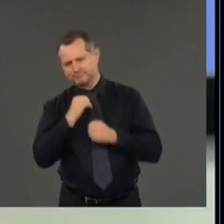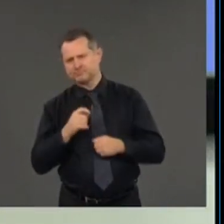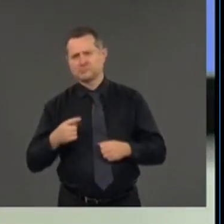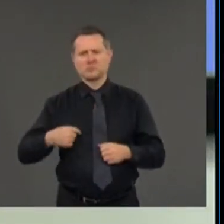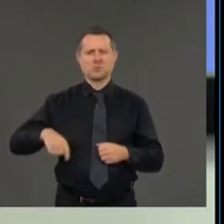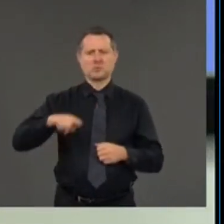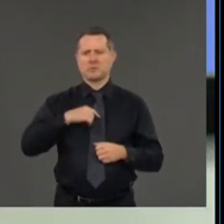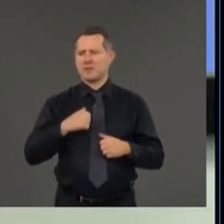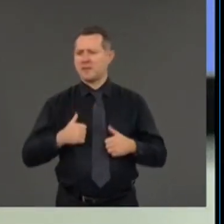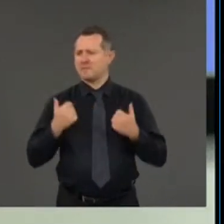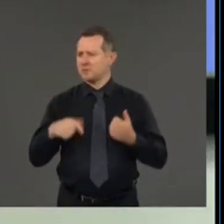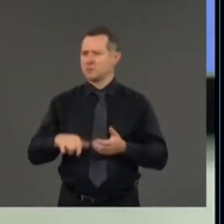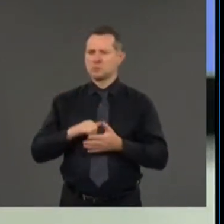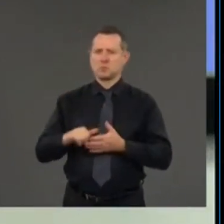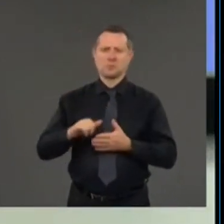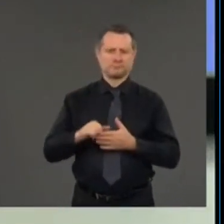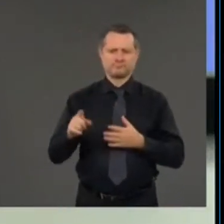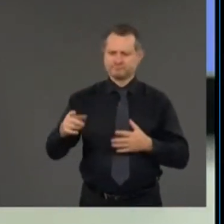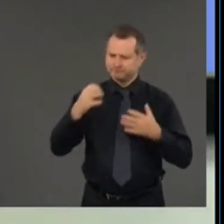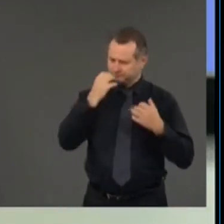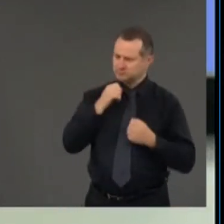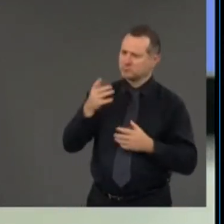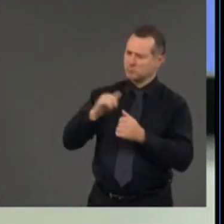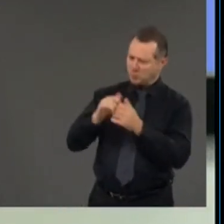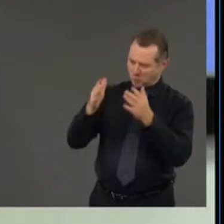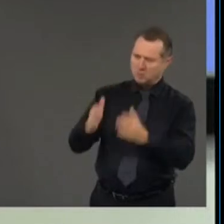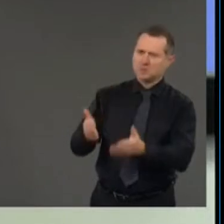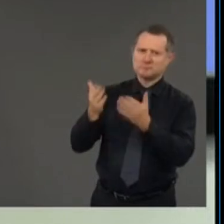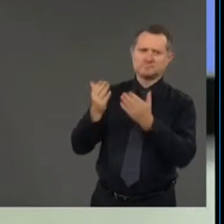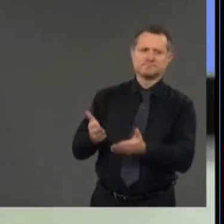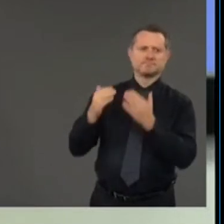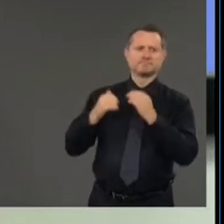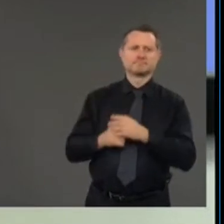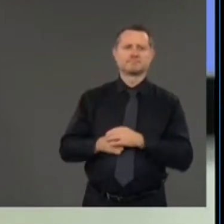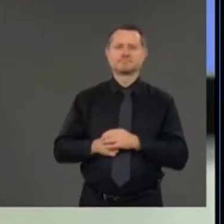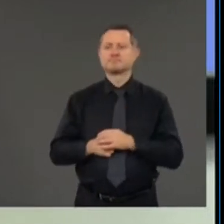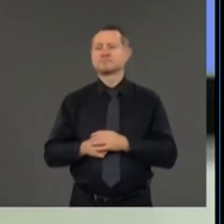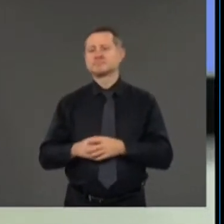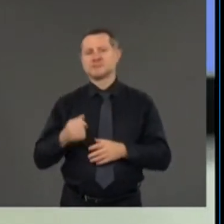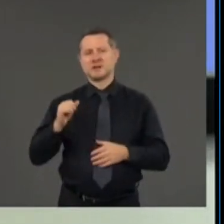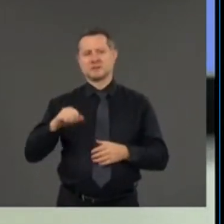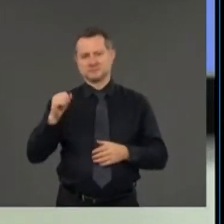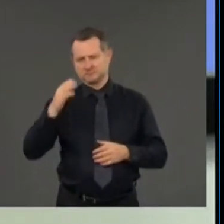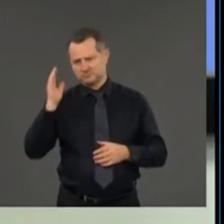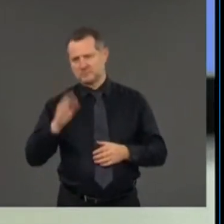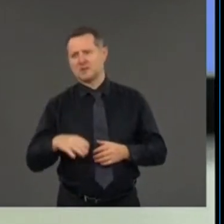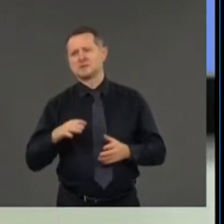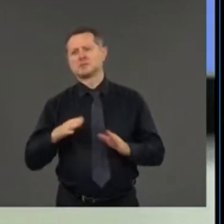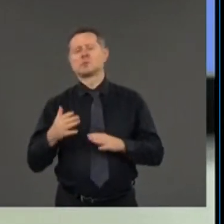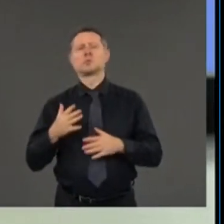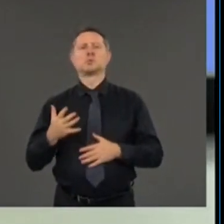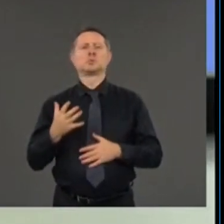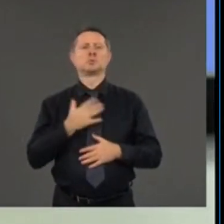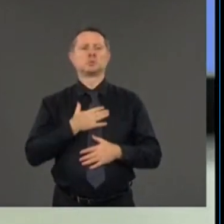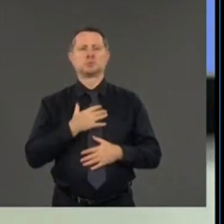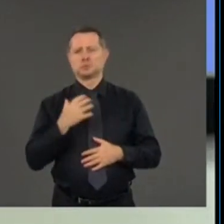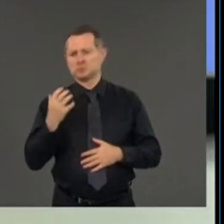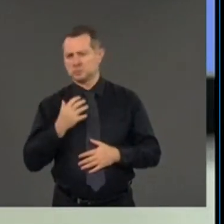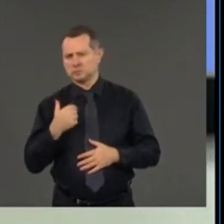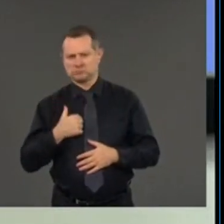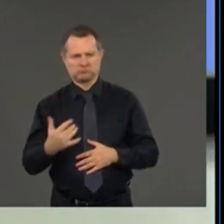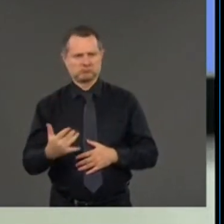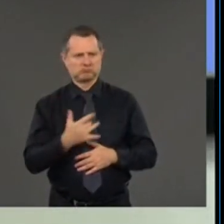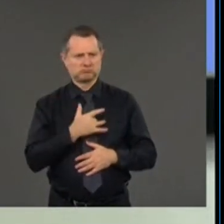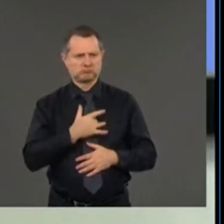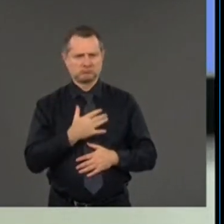York and the lives of New Yorkers. And while it is, of course, tragic how many people we've lost from this disease, and we see how many of them were